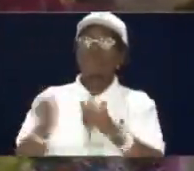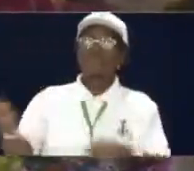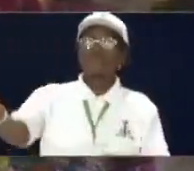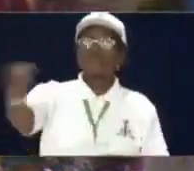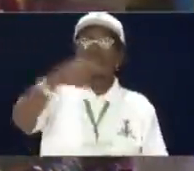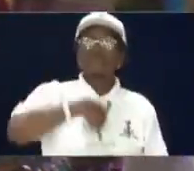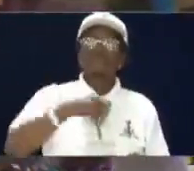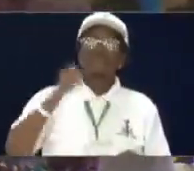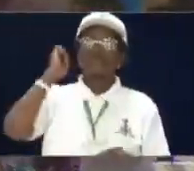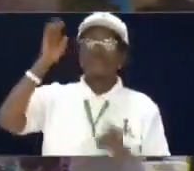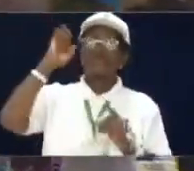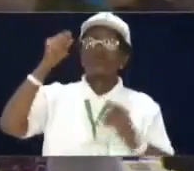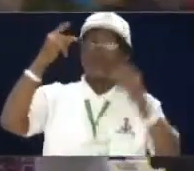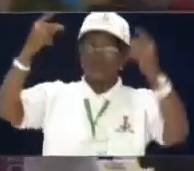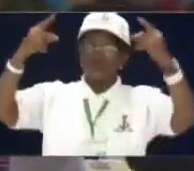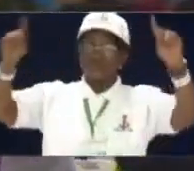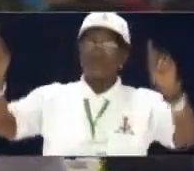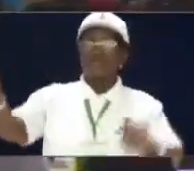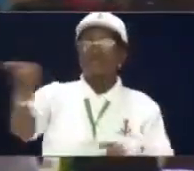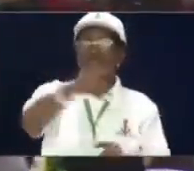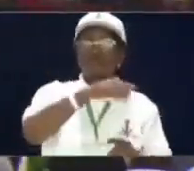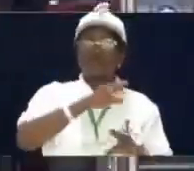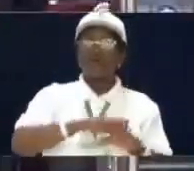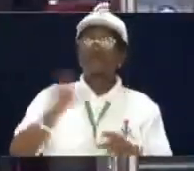We will prosper you on your way.